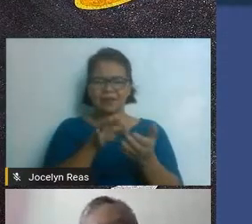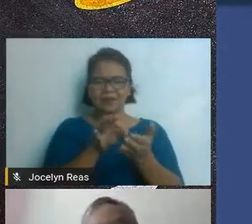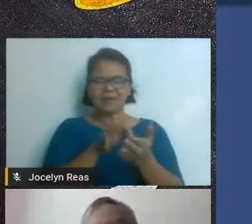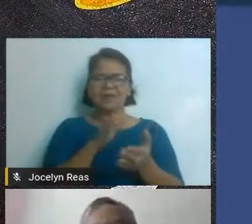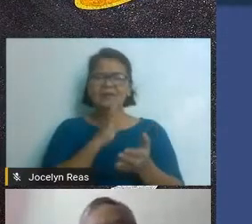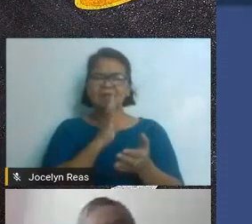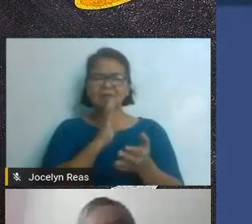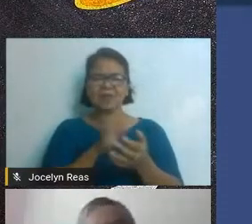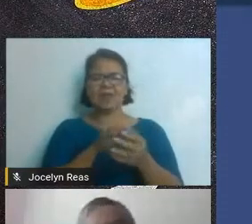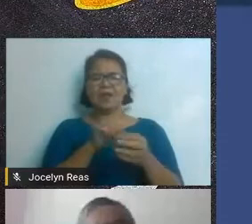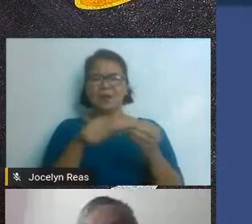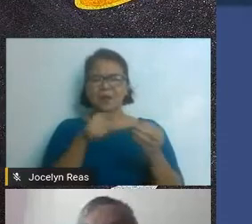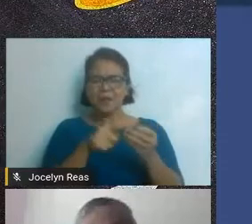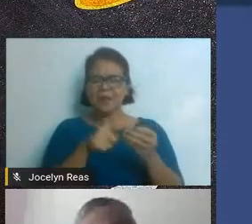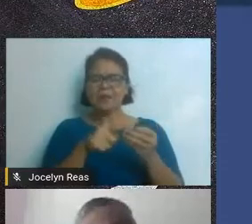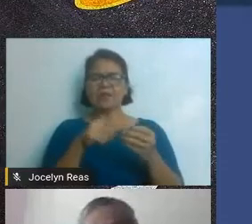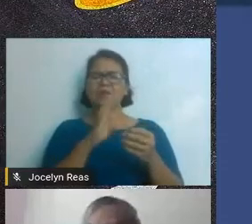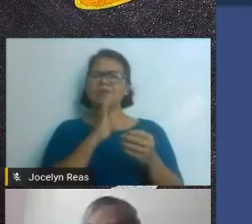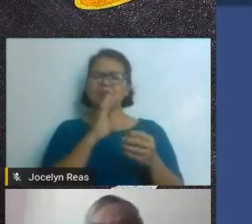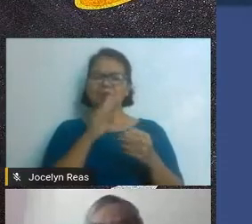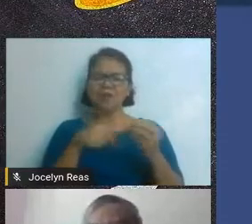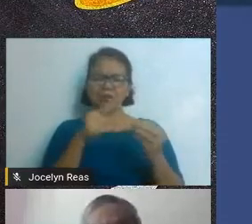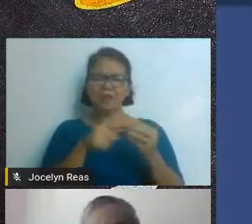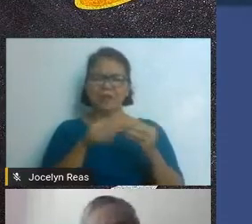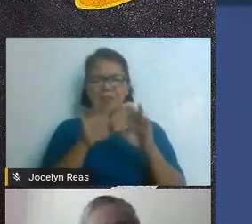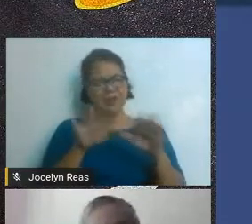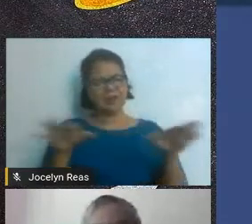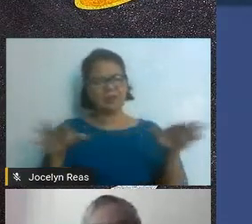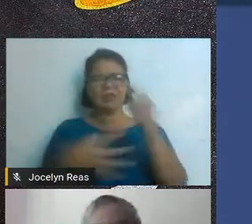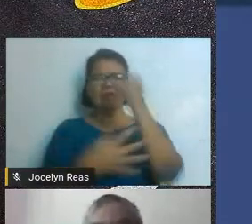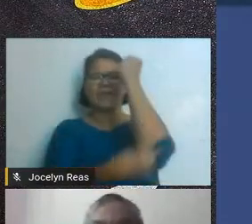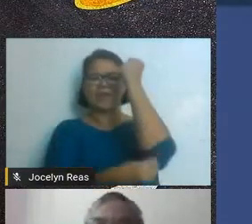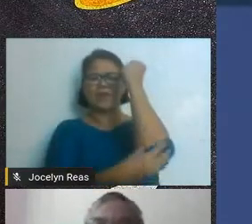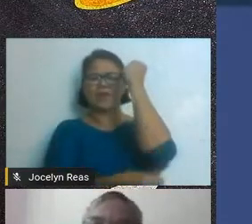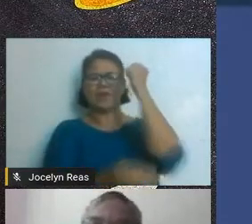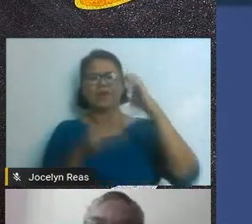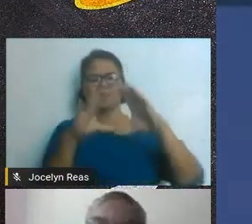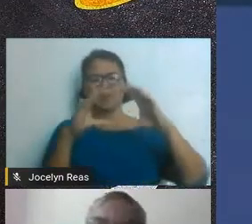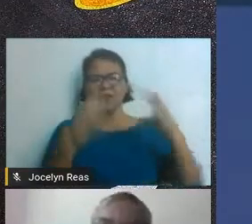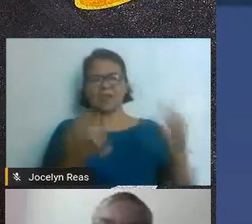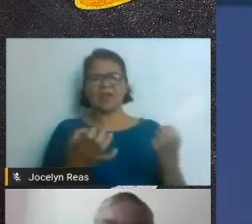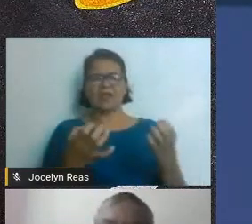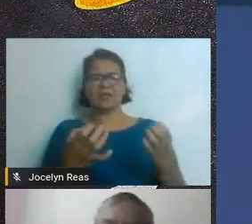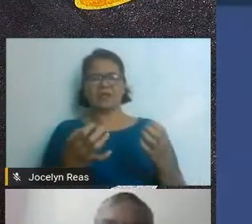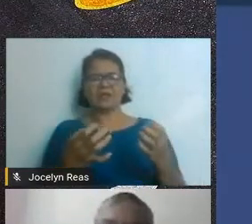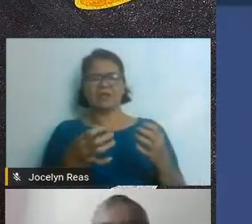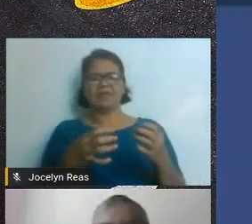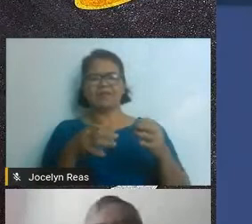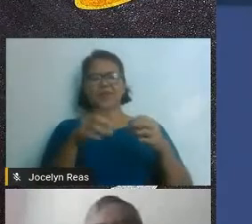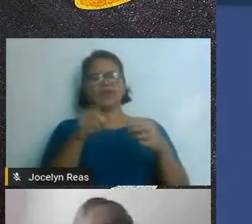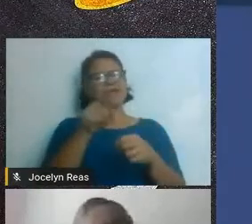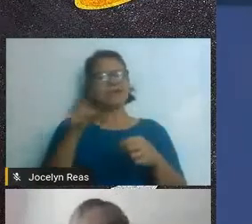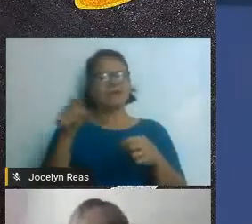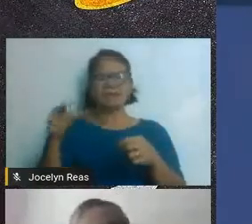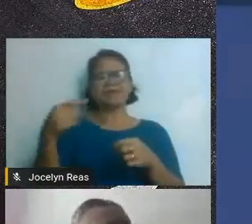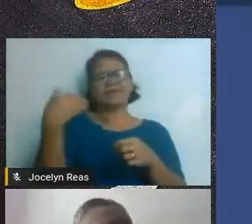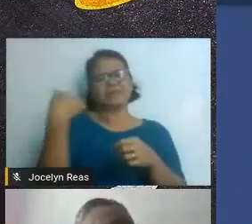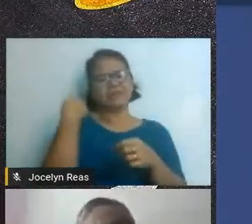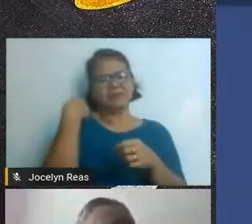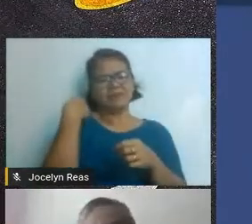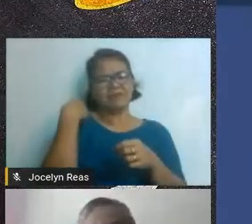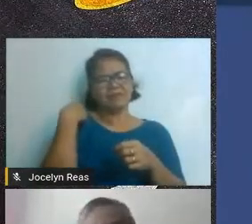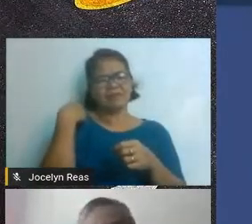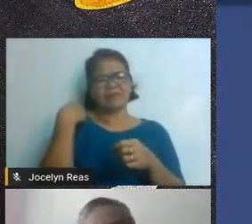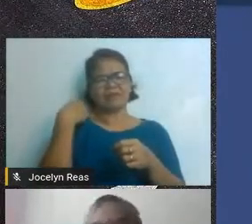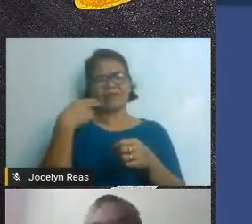the poorer class, the working class, those who have not been able to acquire higher levels of